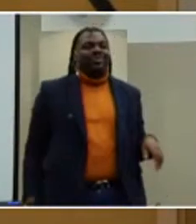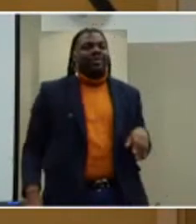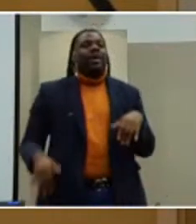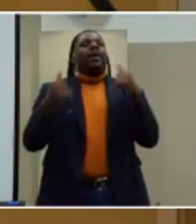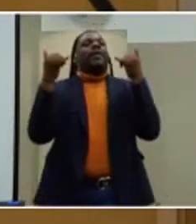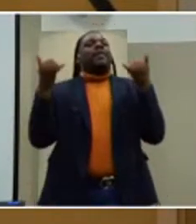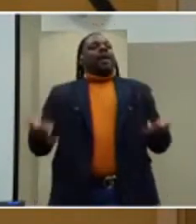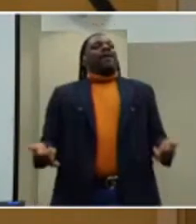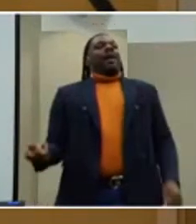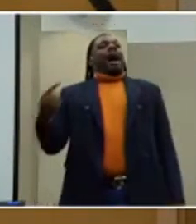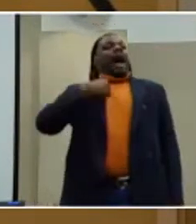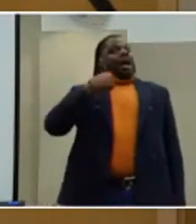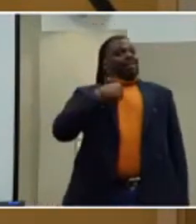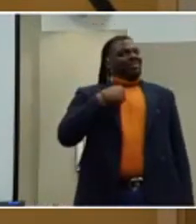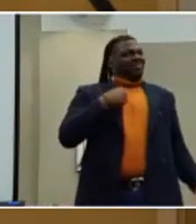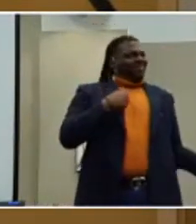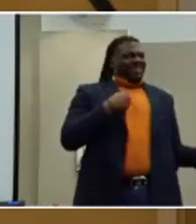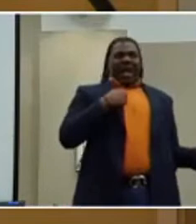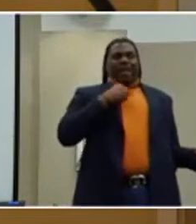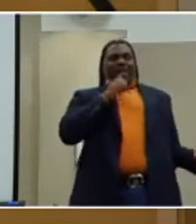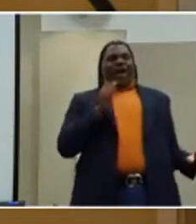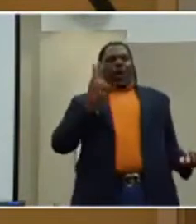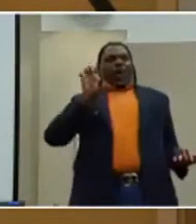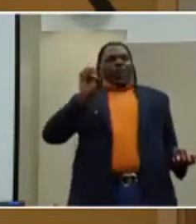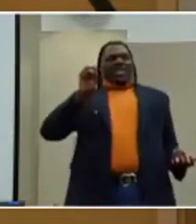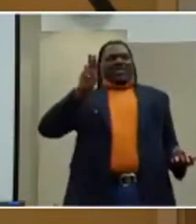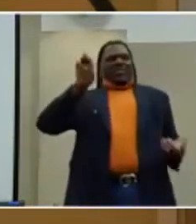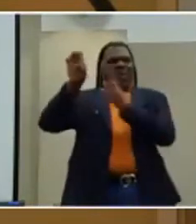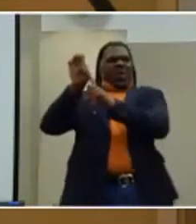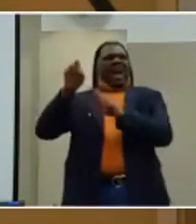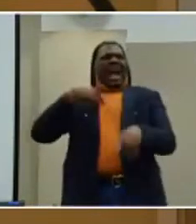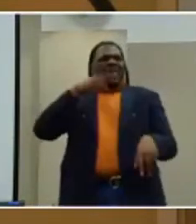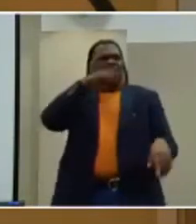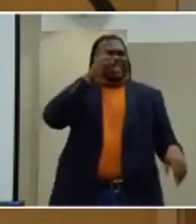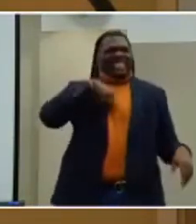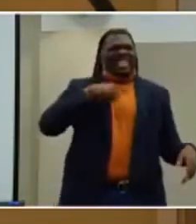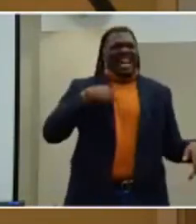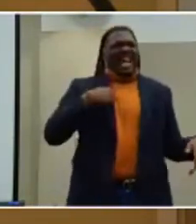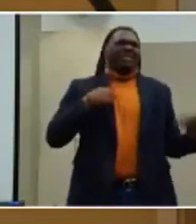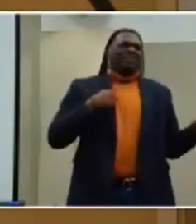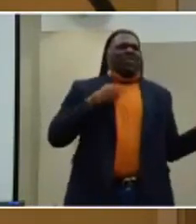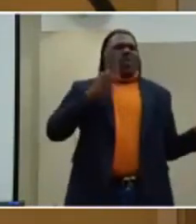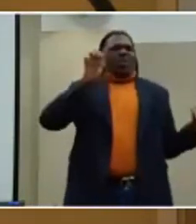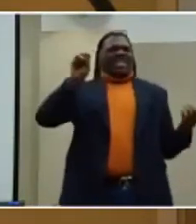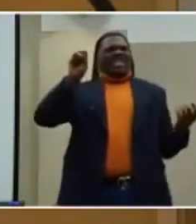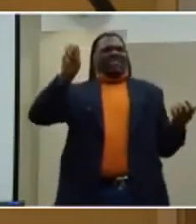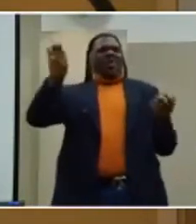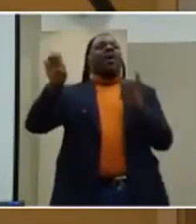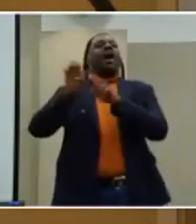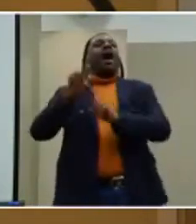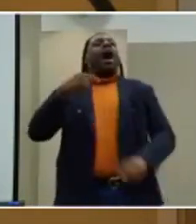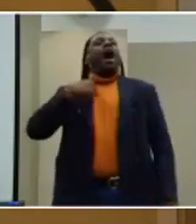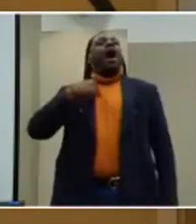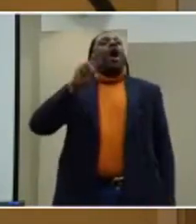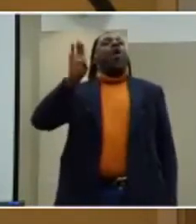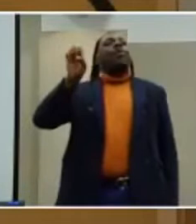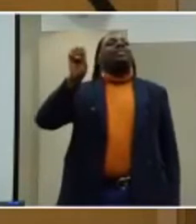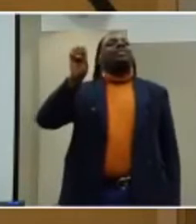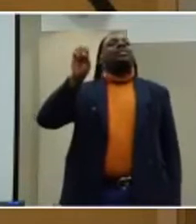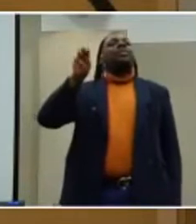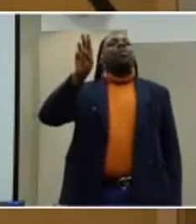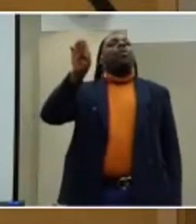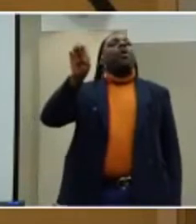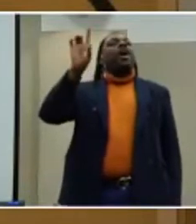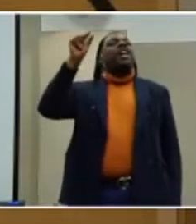therefore, I, even though I'm not Wes Moore, but let's pretend he's here right now, I, Wes Moore, Governor of State